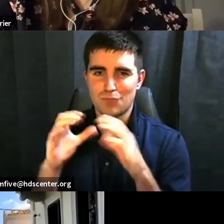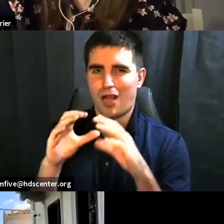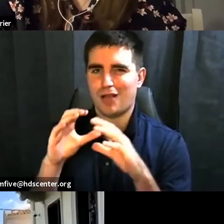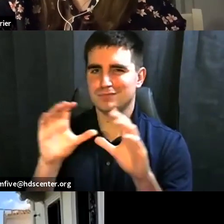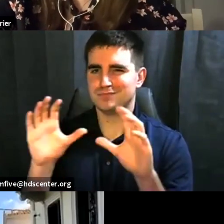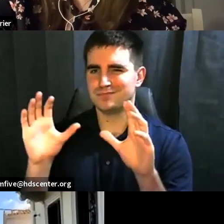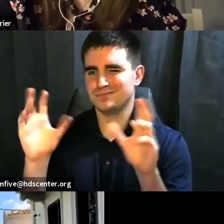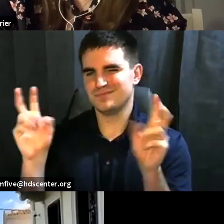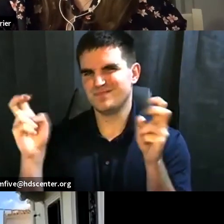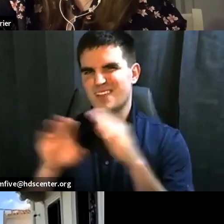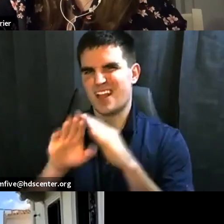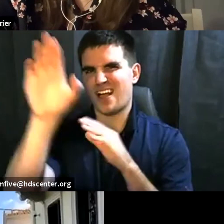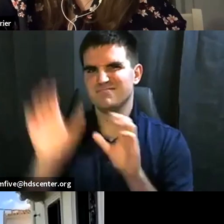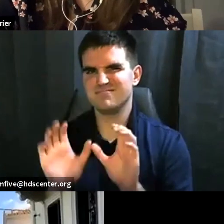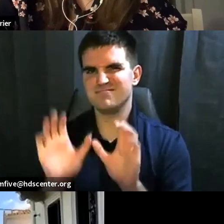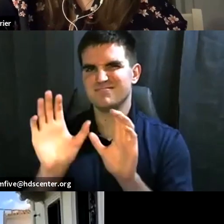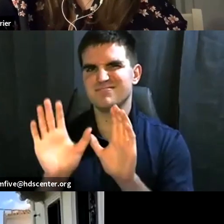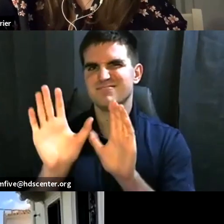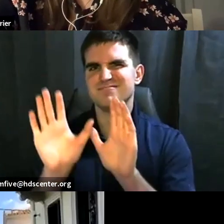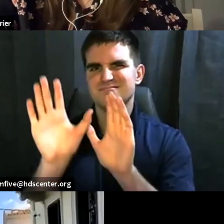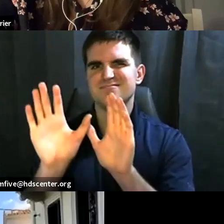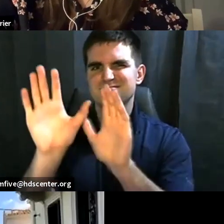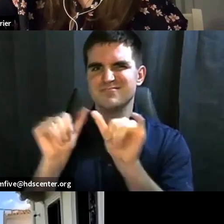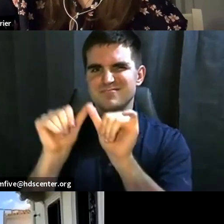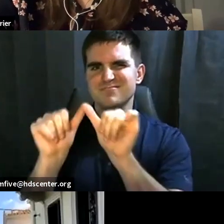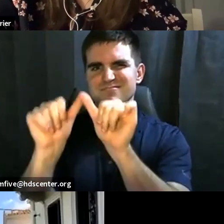up the hill inch by inch.